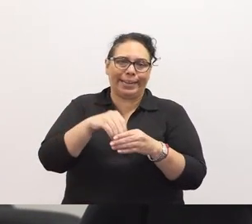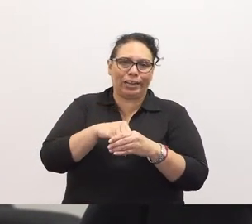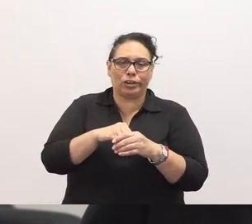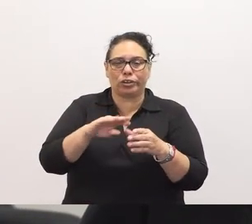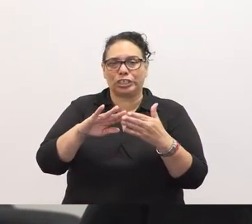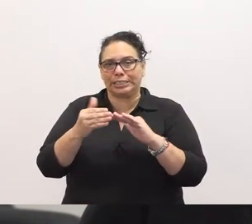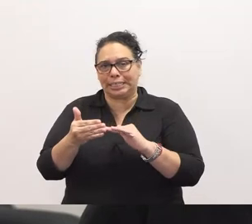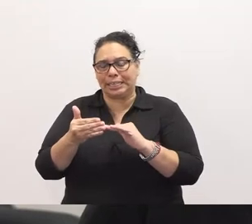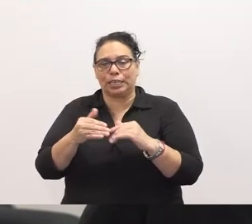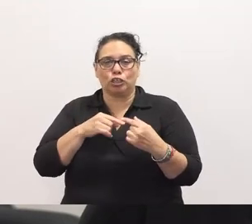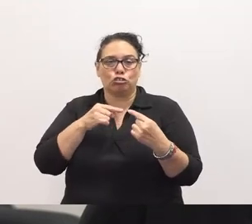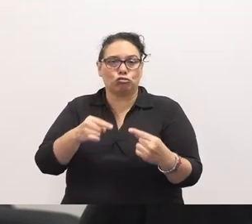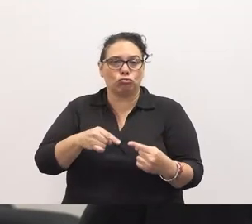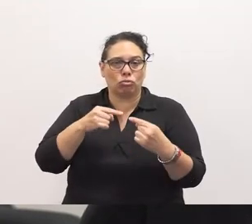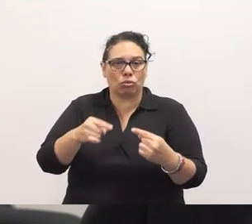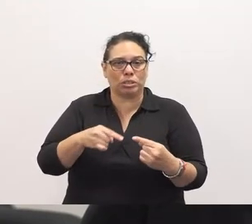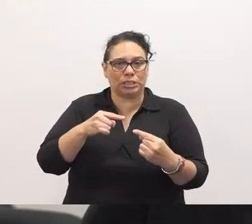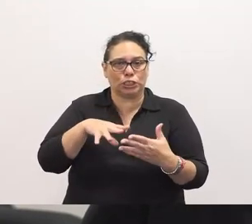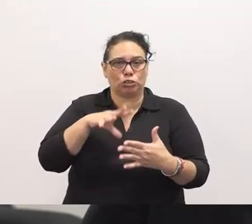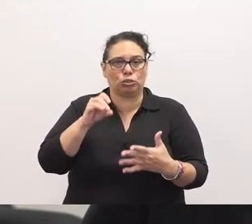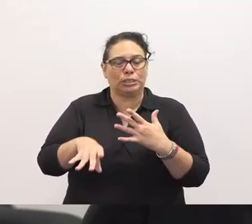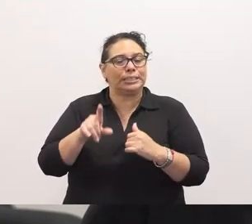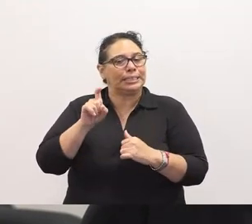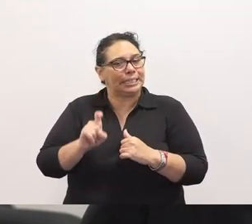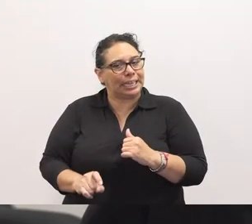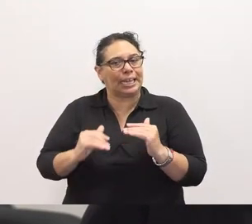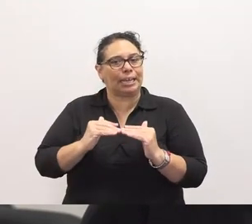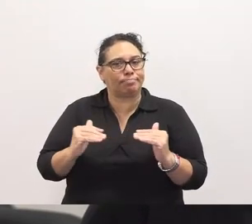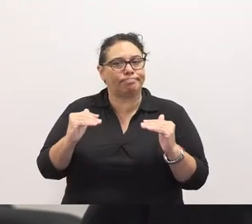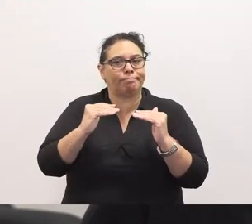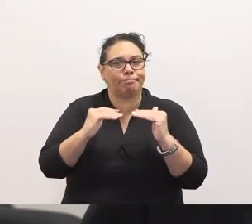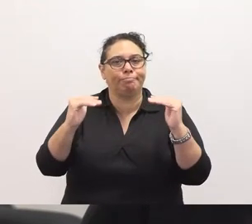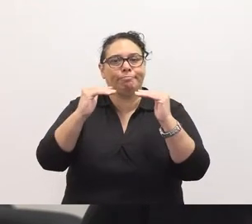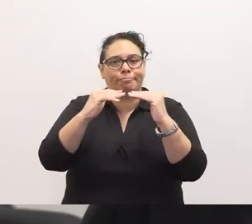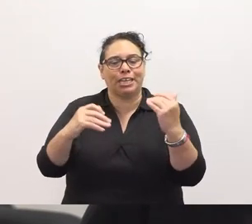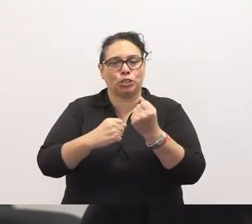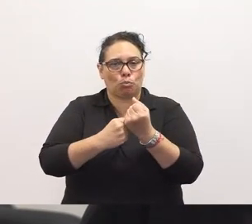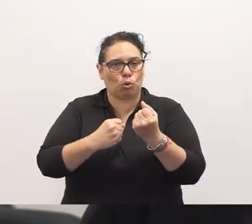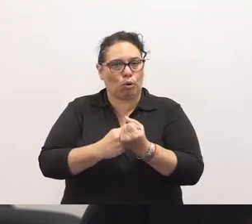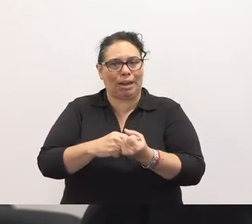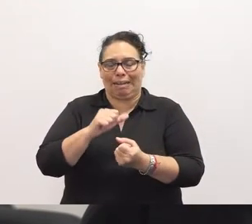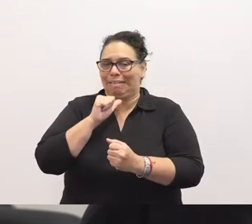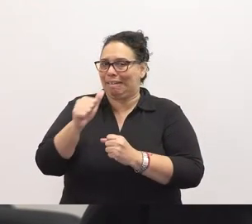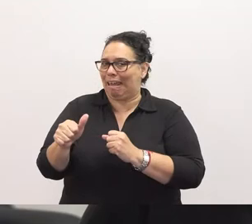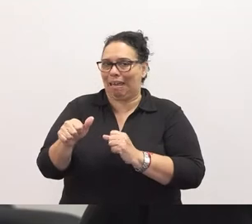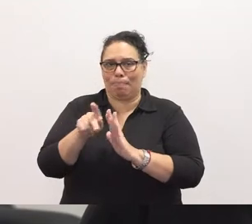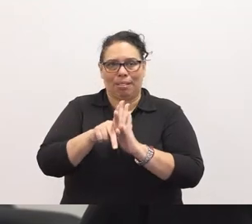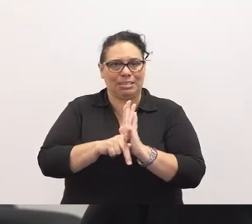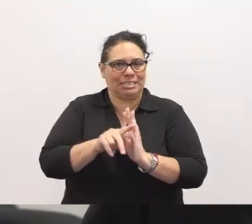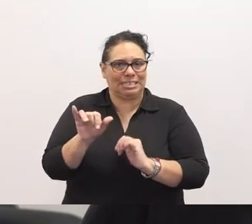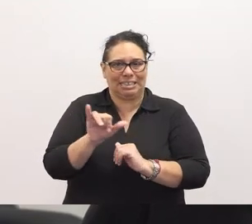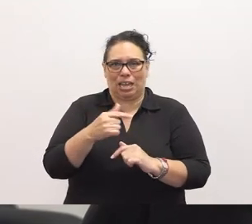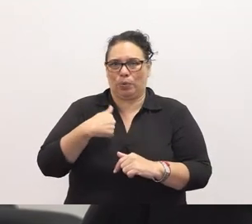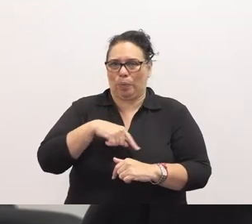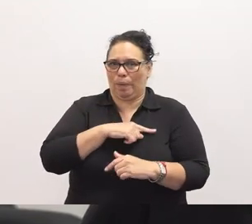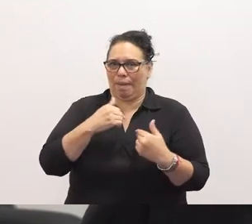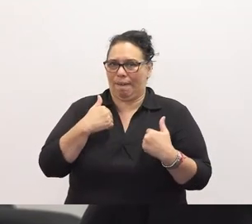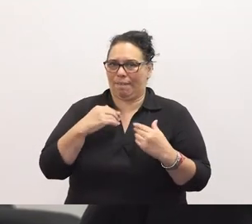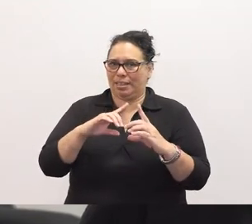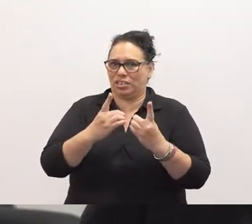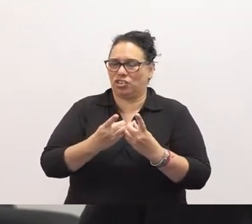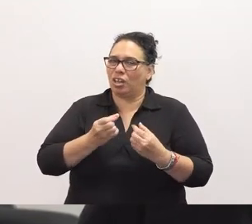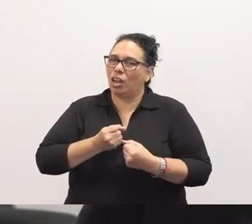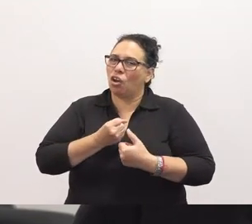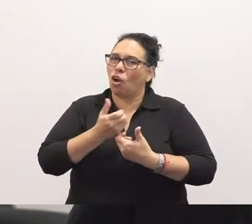struggling students need multi-tiered systems of support, not policies like our district's retention policy. This policy causes